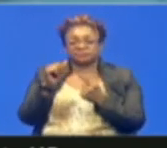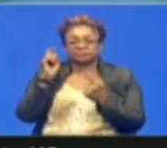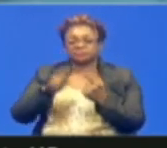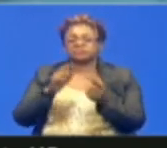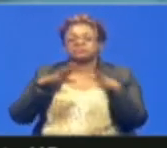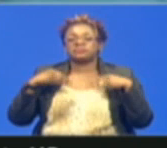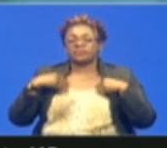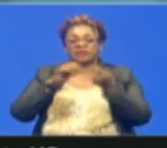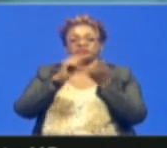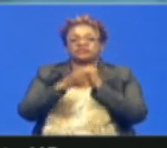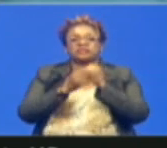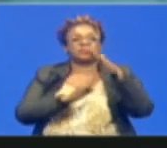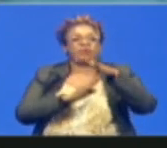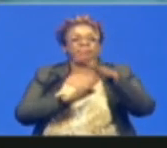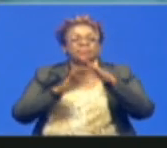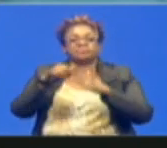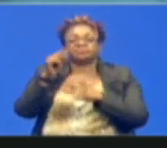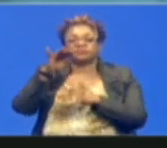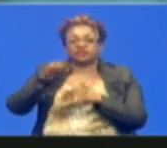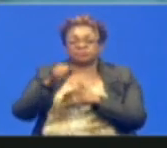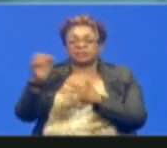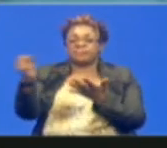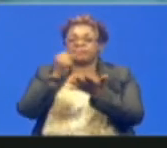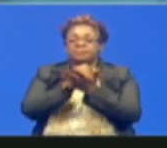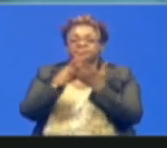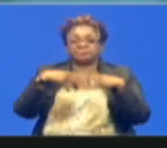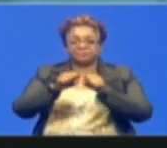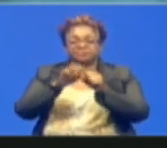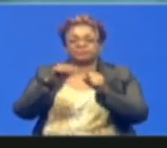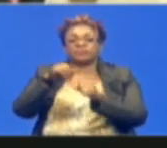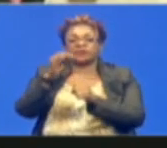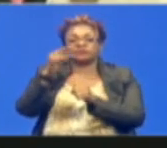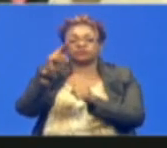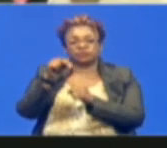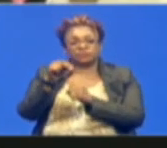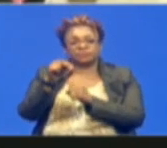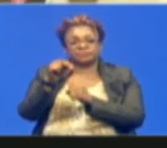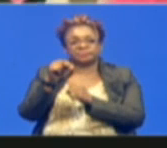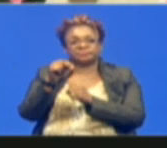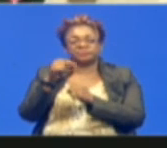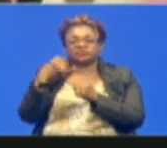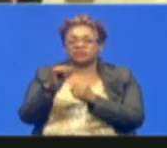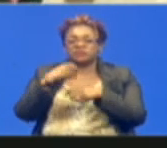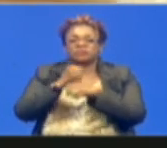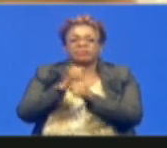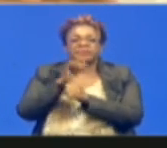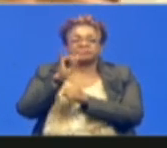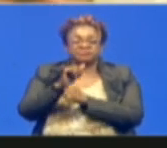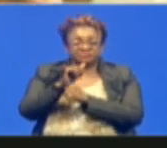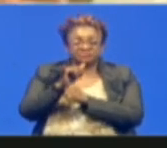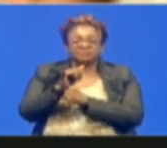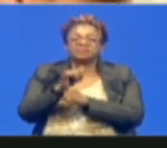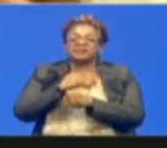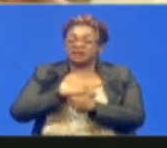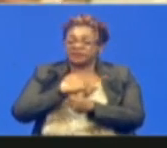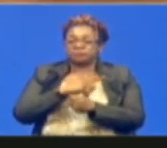top, with James Gethi Mboro having been appointed to take over from John Jiraine. Widening the country's tax base is likely to be among